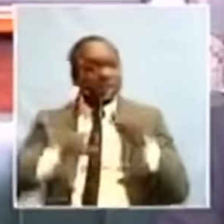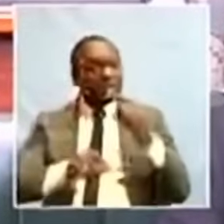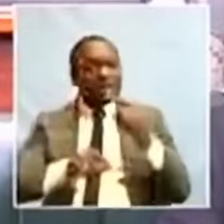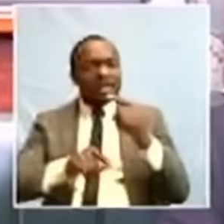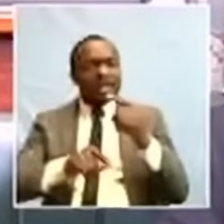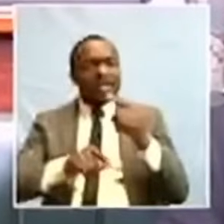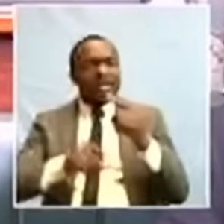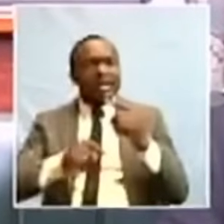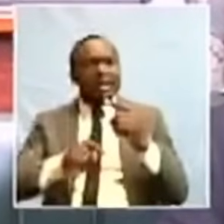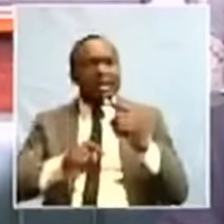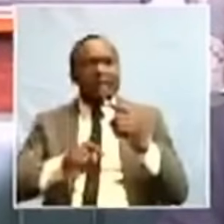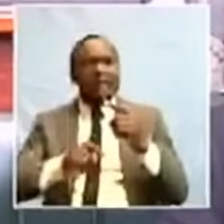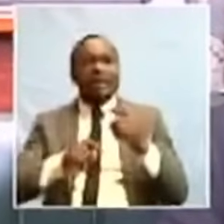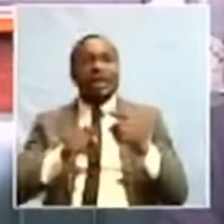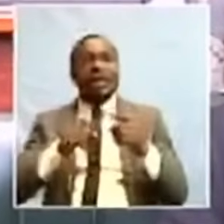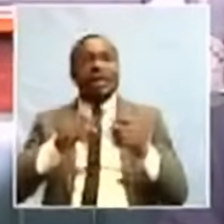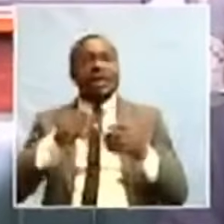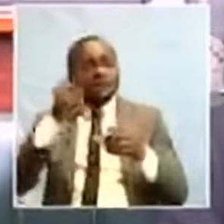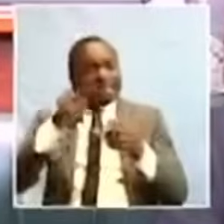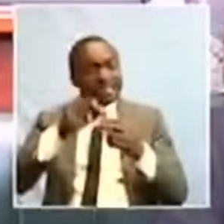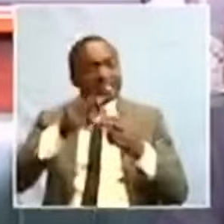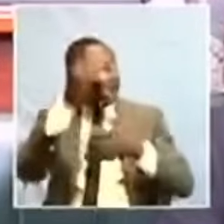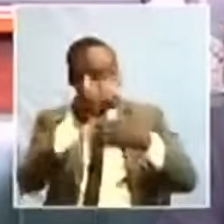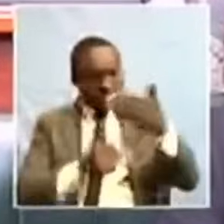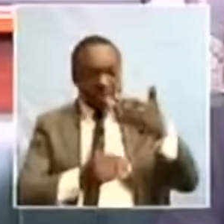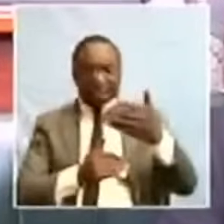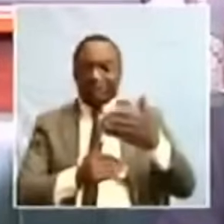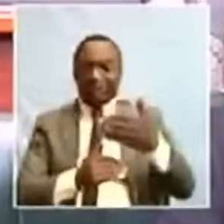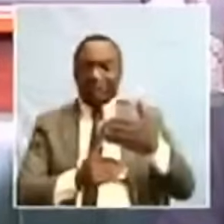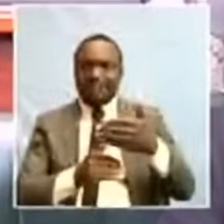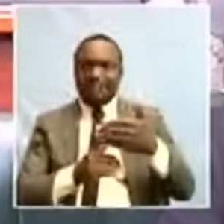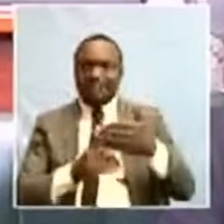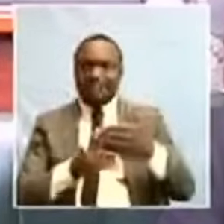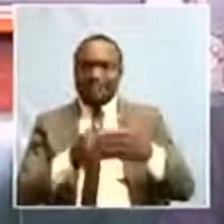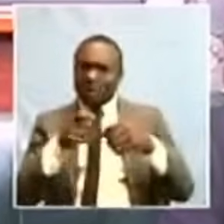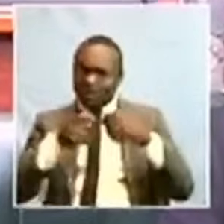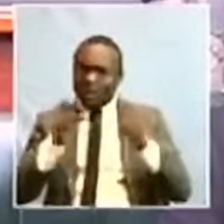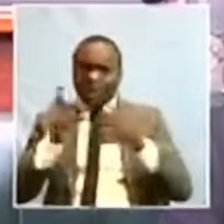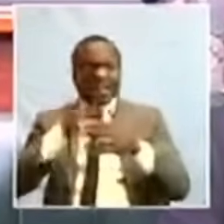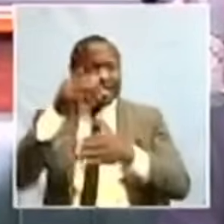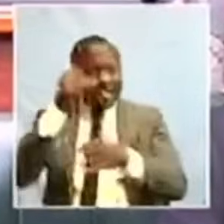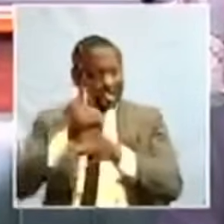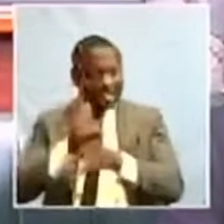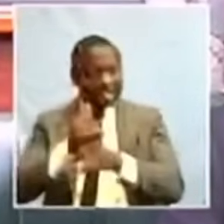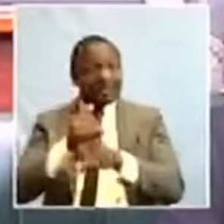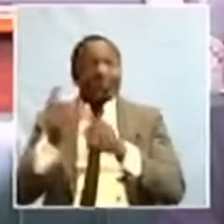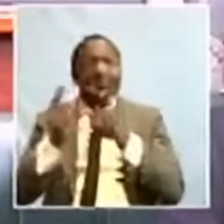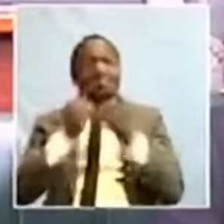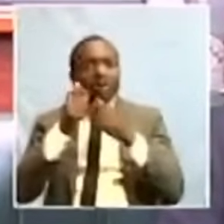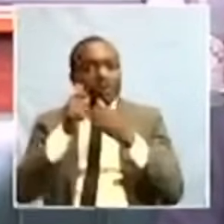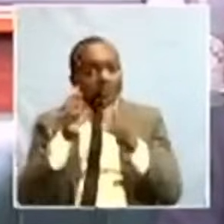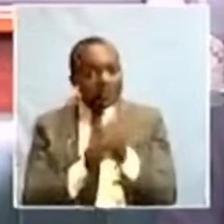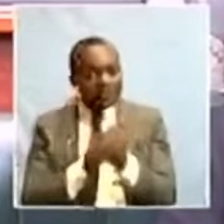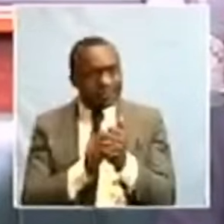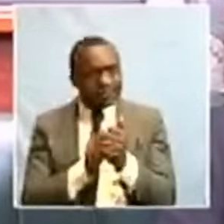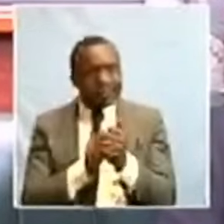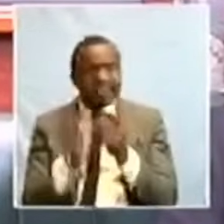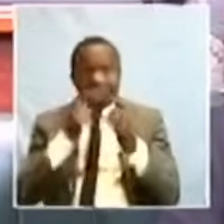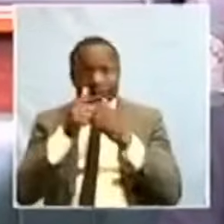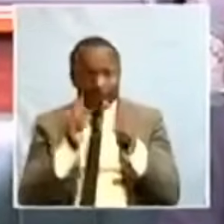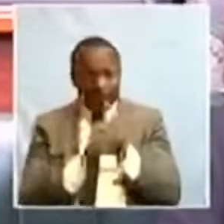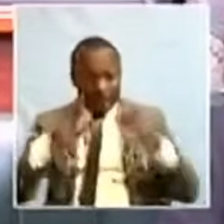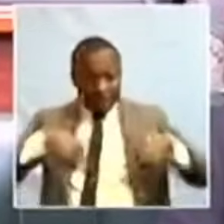them. And more will open by next year. That I can assure you. When we talk of, I've talked